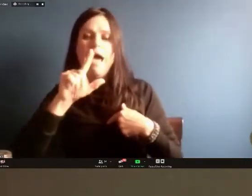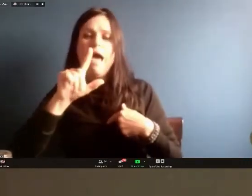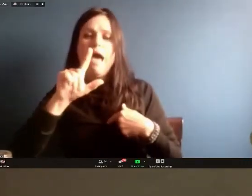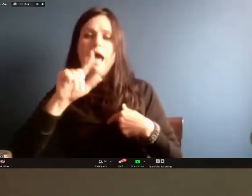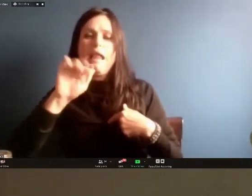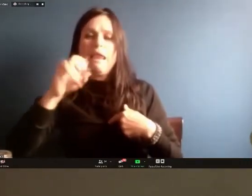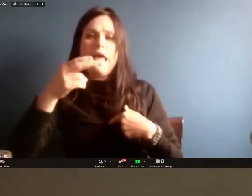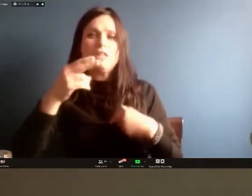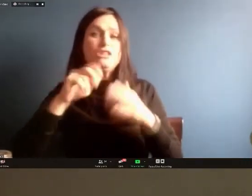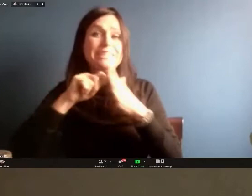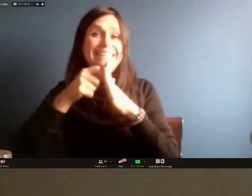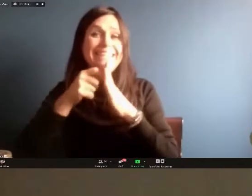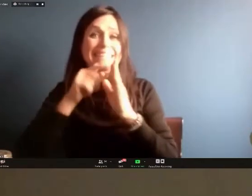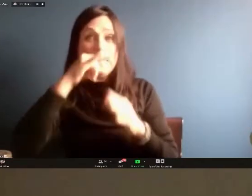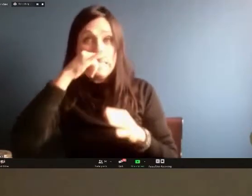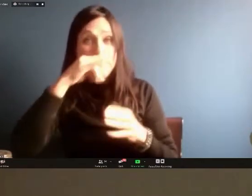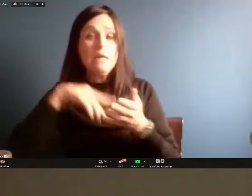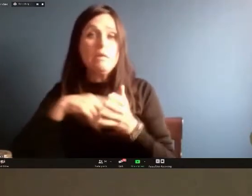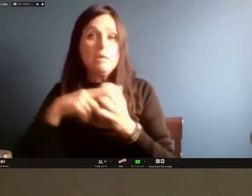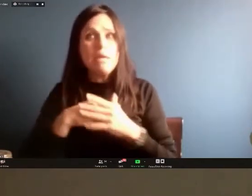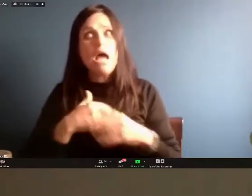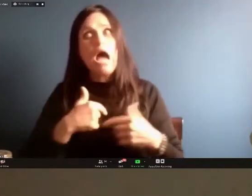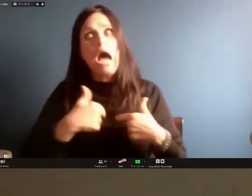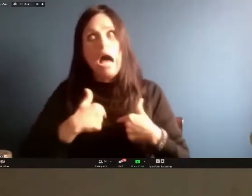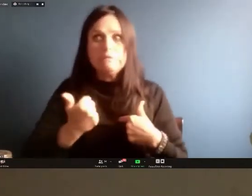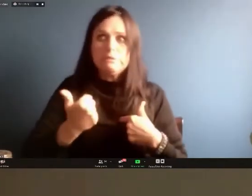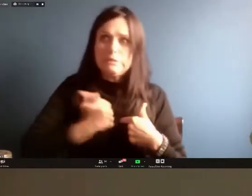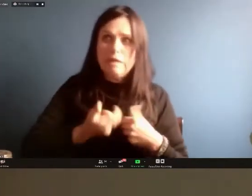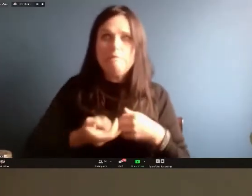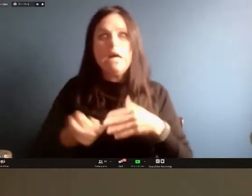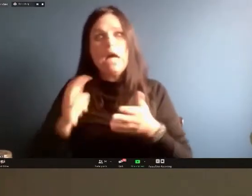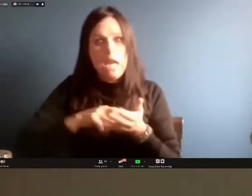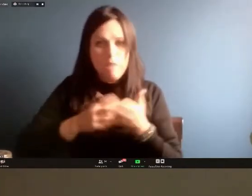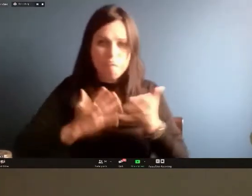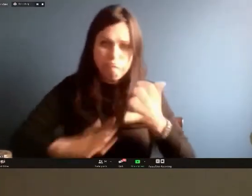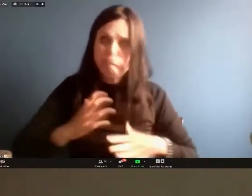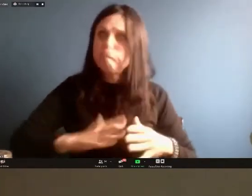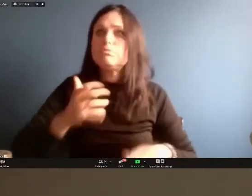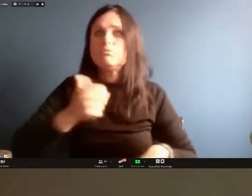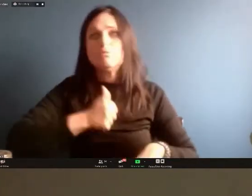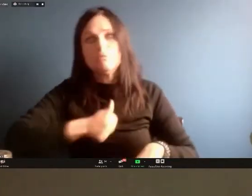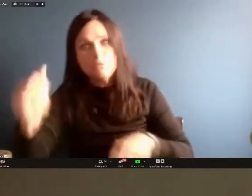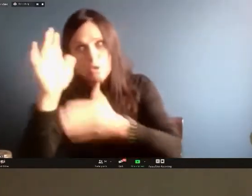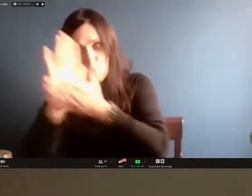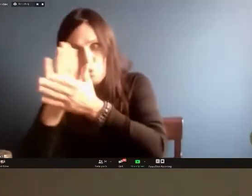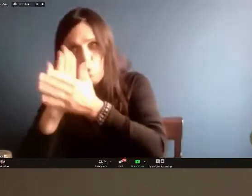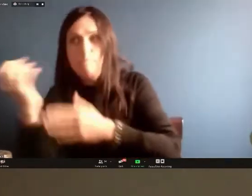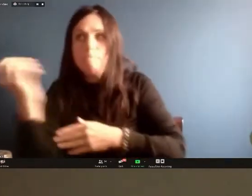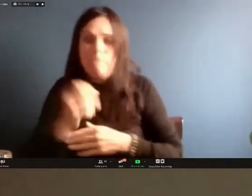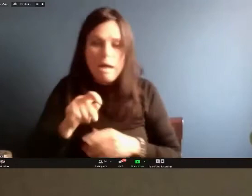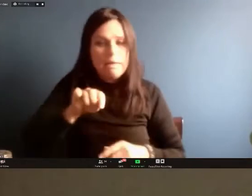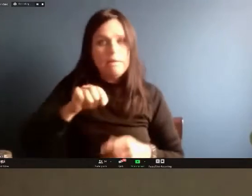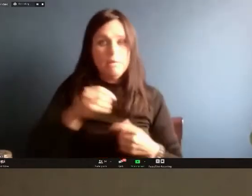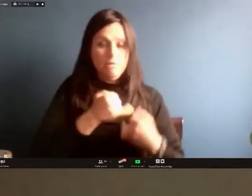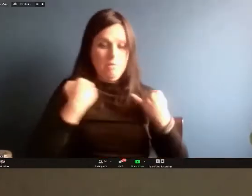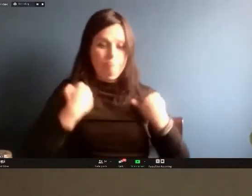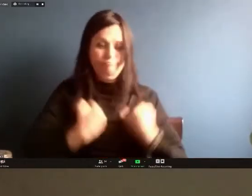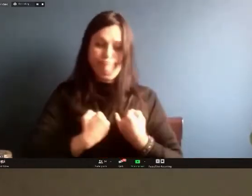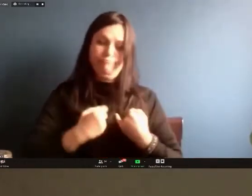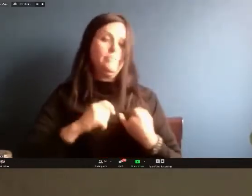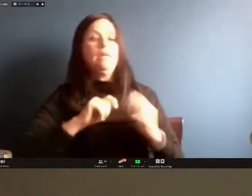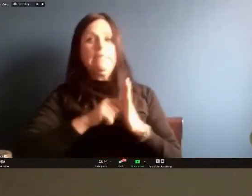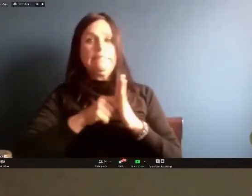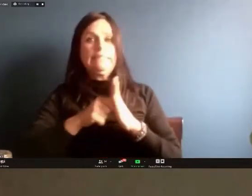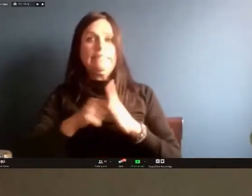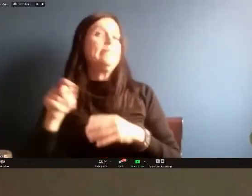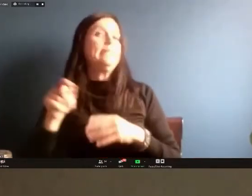meant that, you know, I got myself to school in the mornings and I got myself home at the end of the day, and you had your key around your neck. And so I